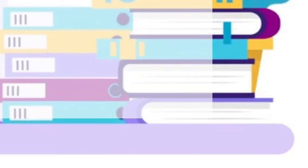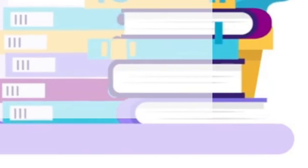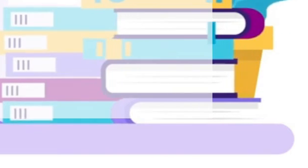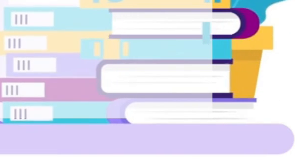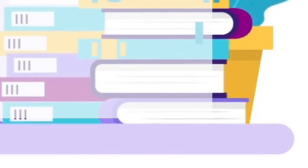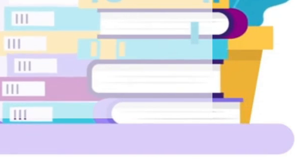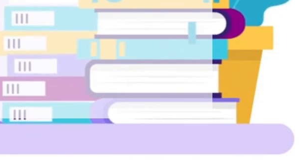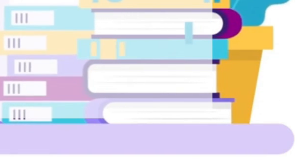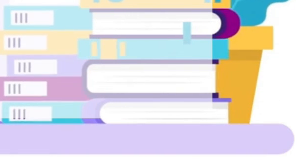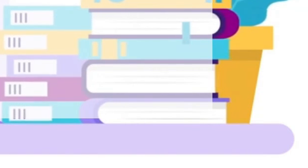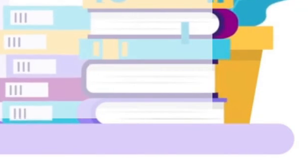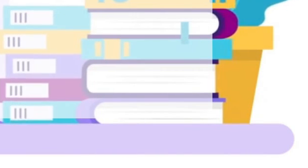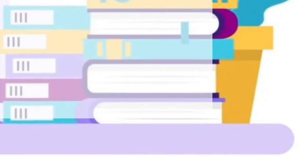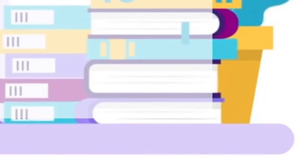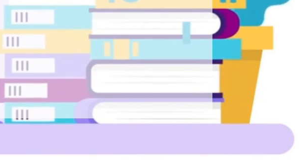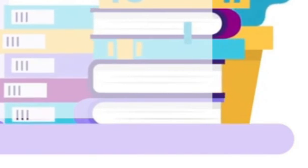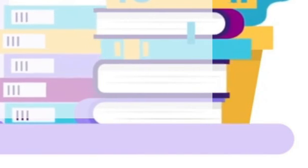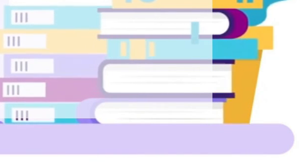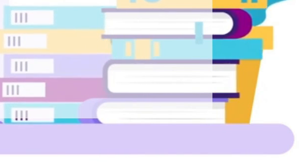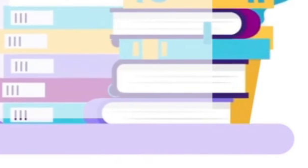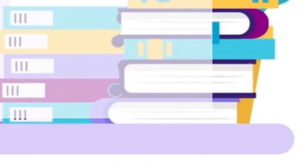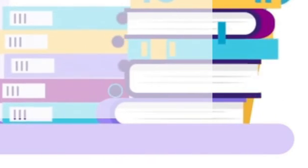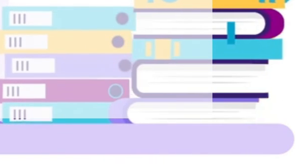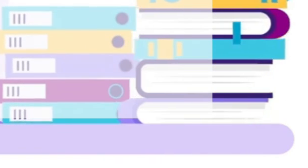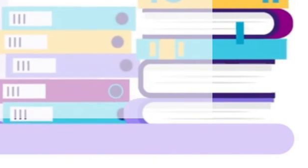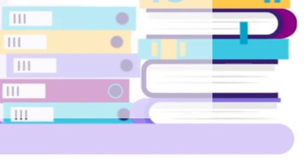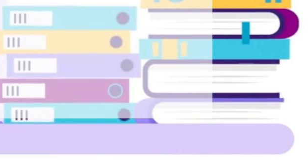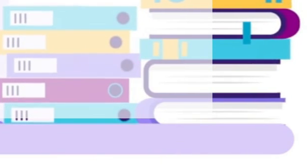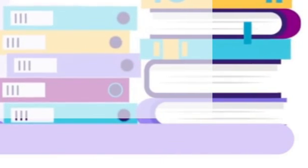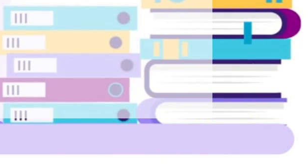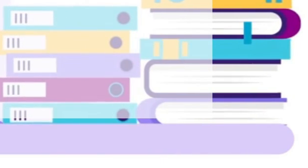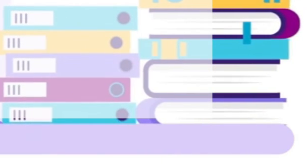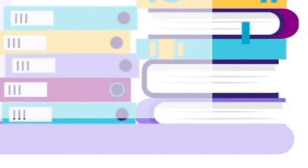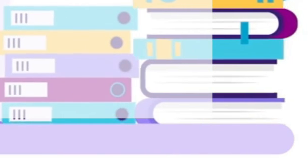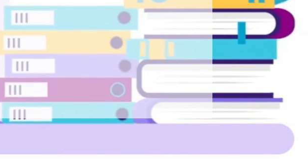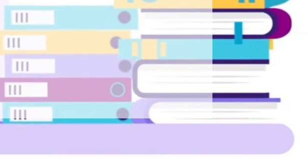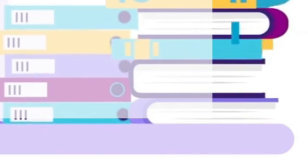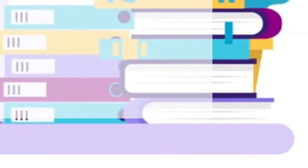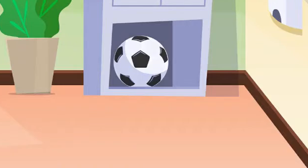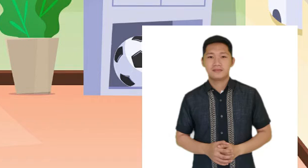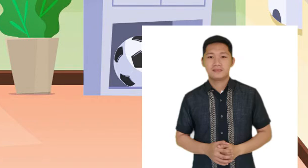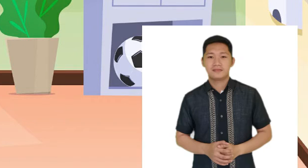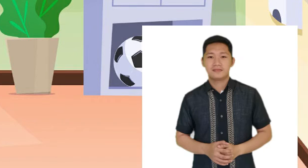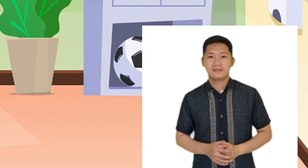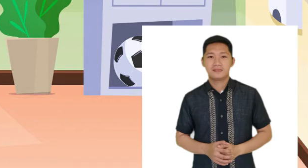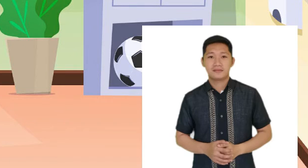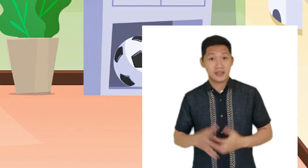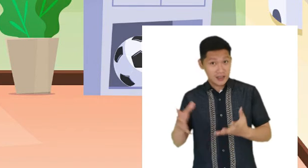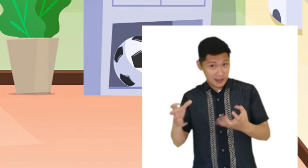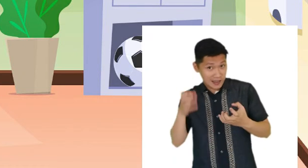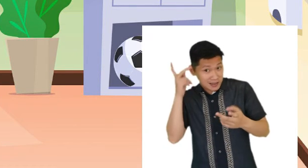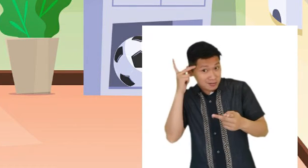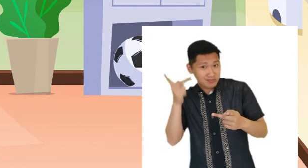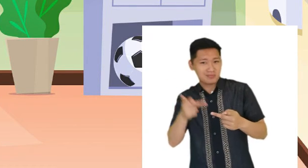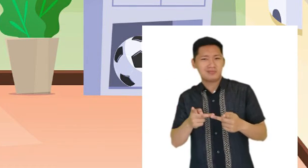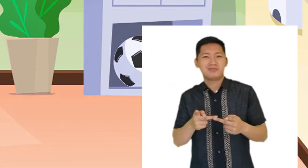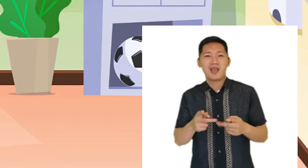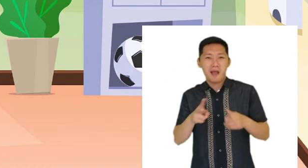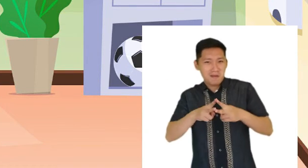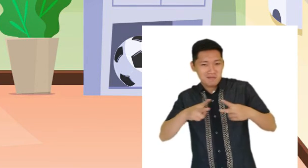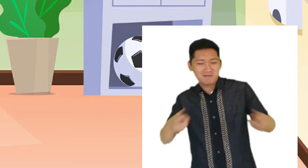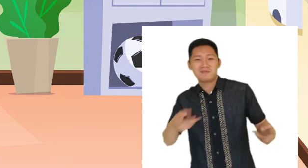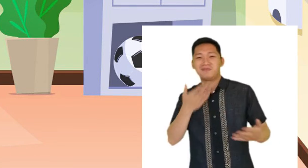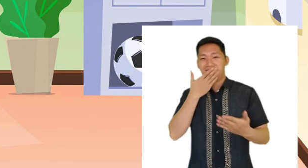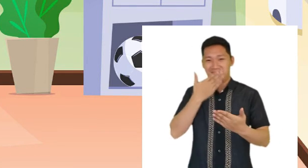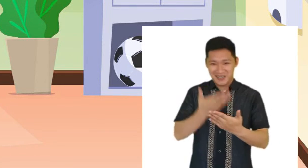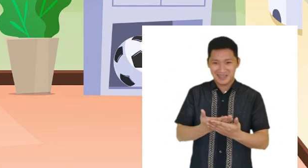teachers during the Teacher's Day by actually offering flowers. If you got it perfectly,